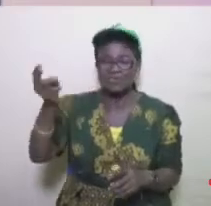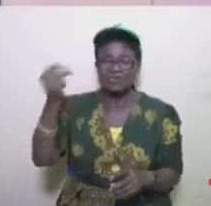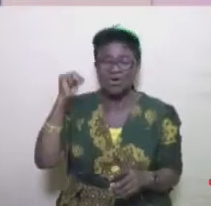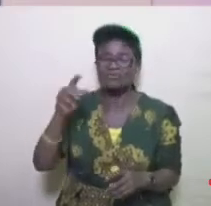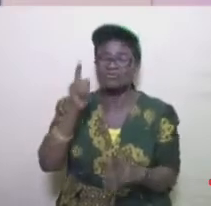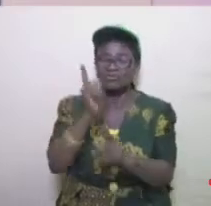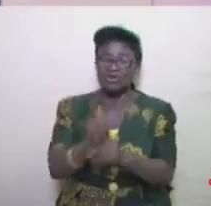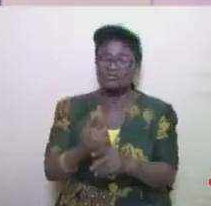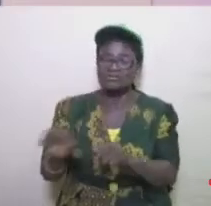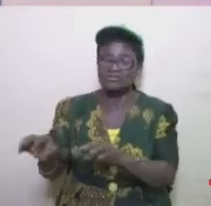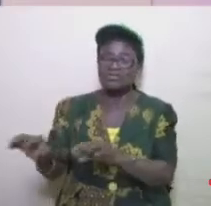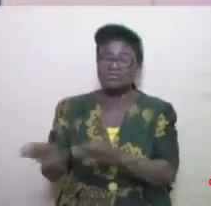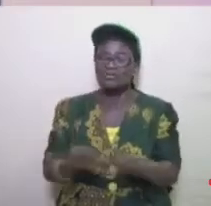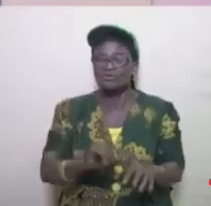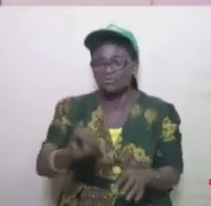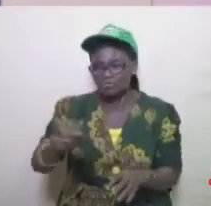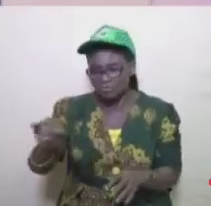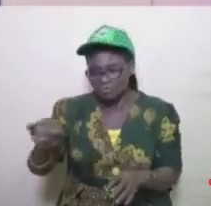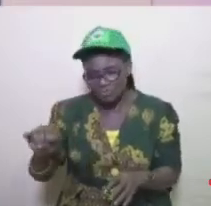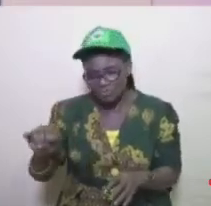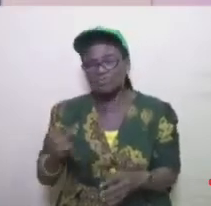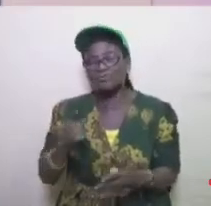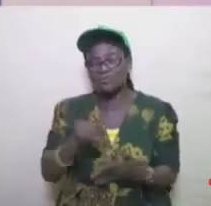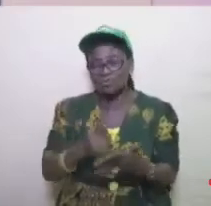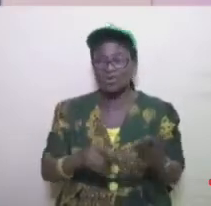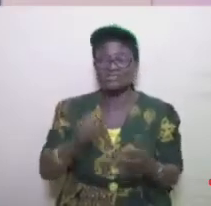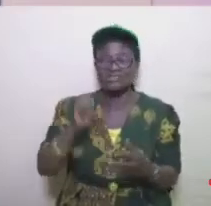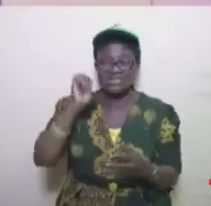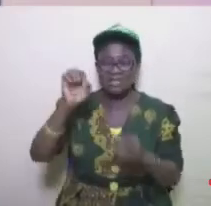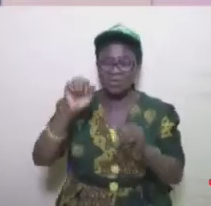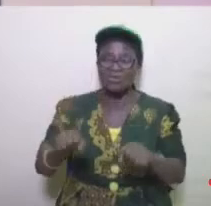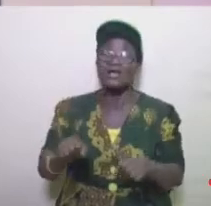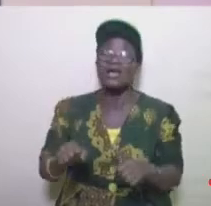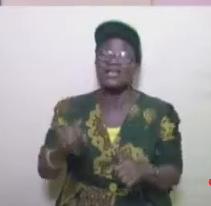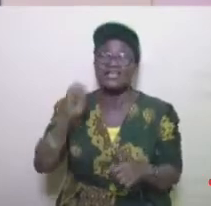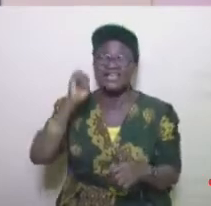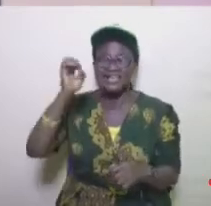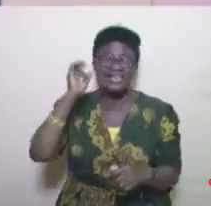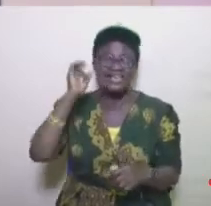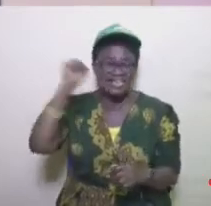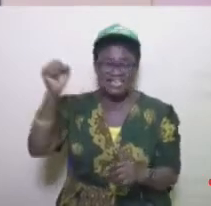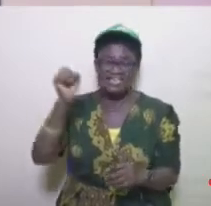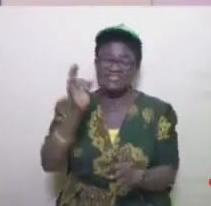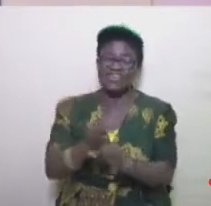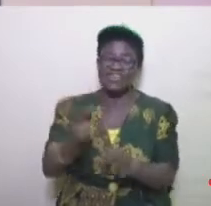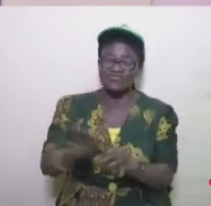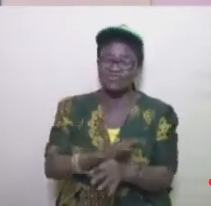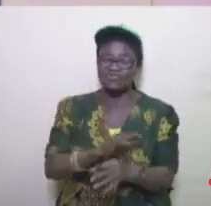everything. His faithfulness made people to commit responsibility,